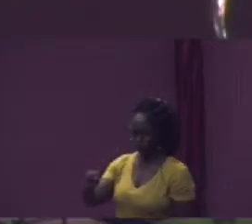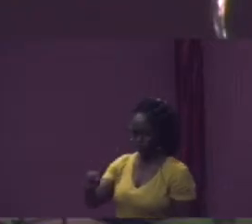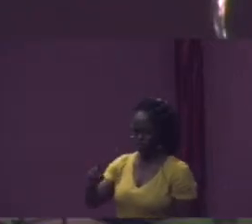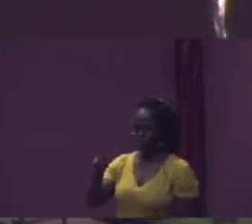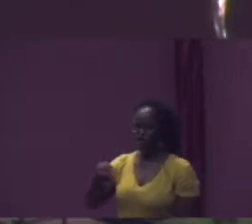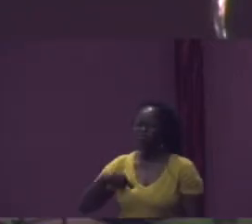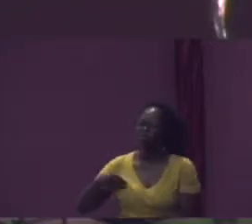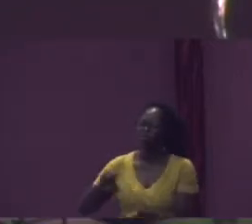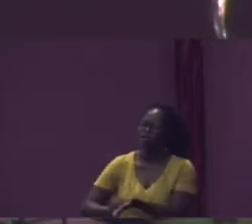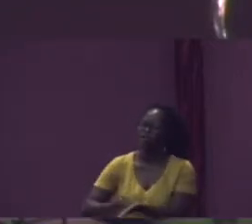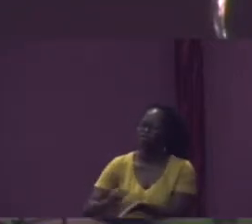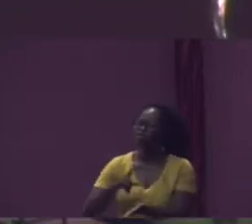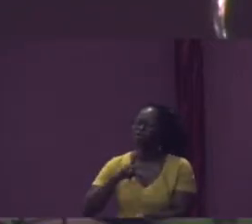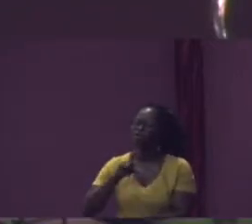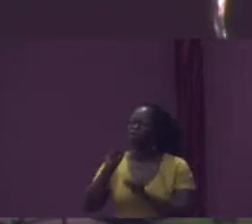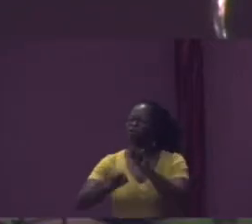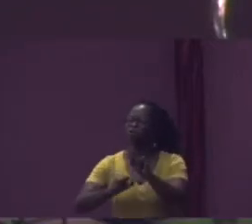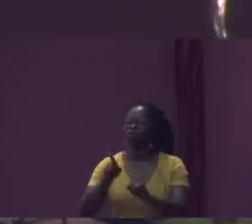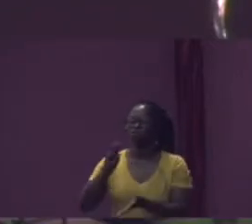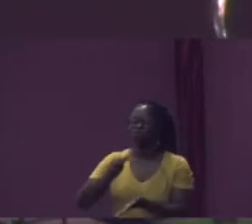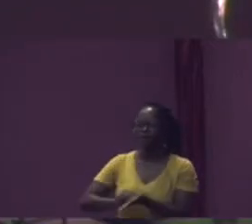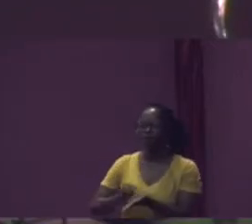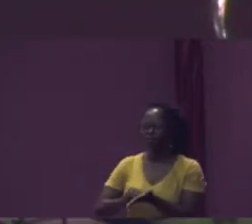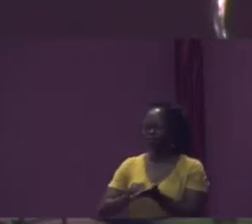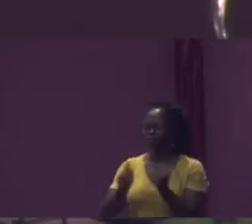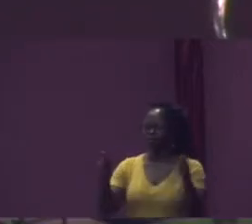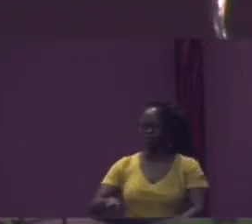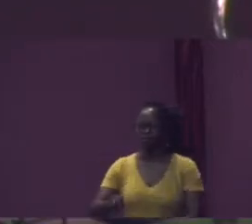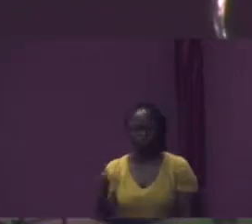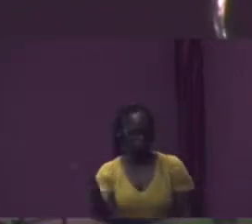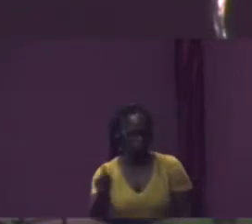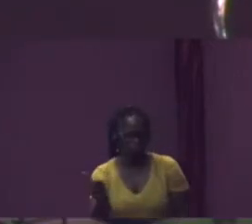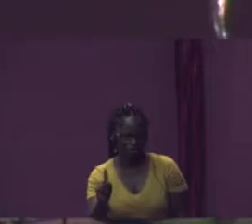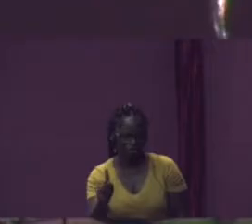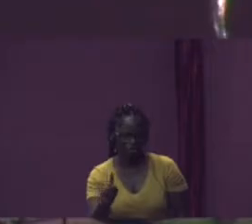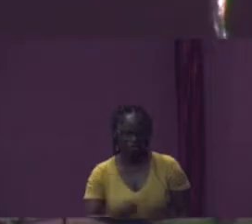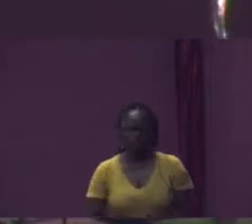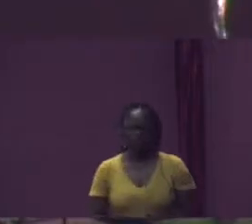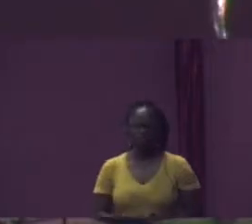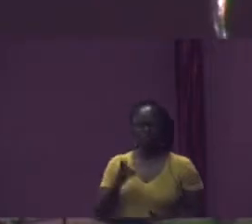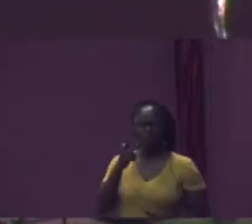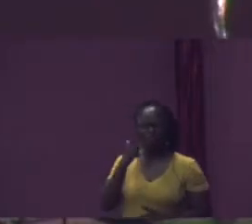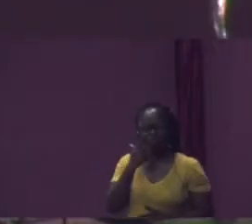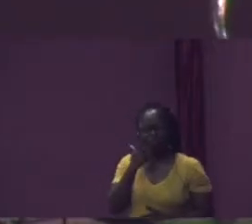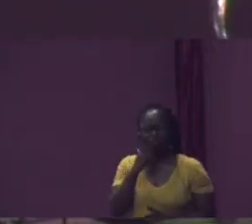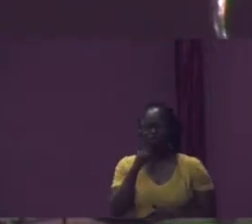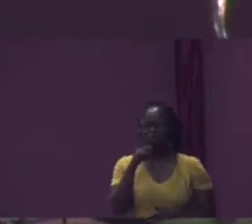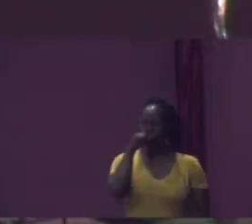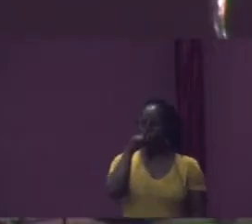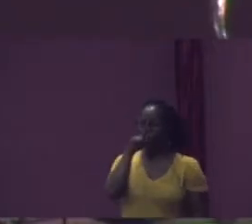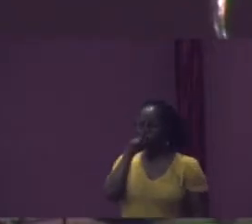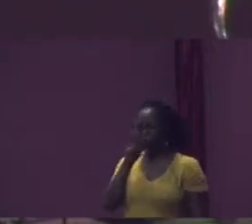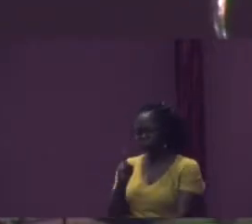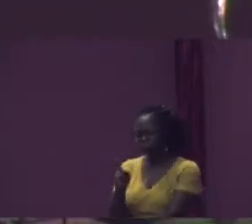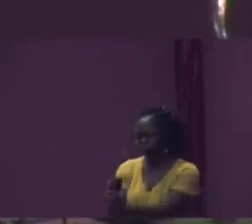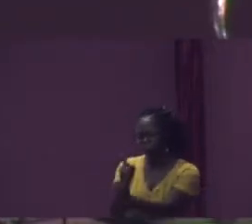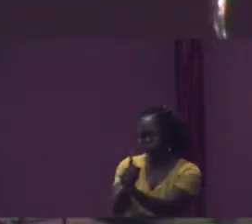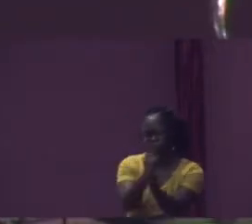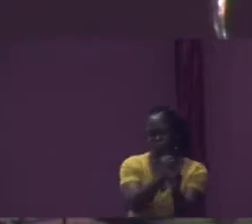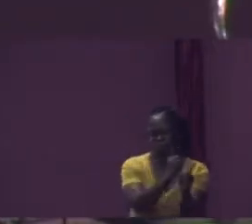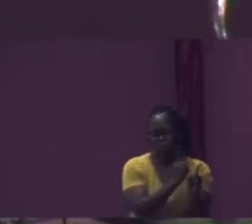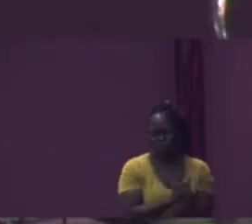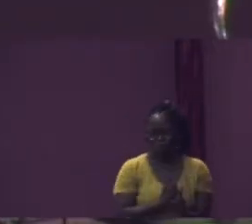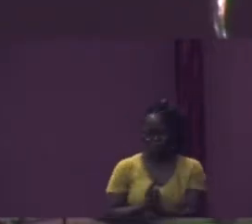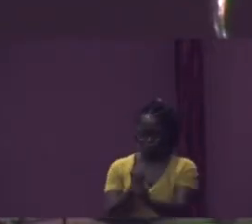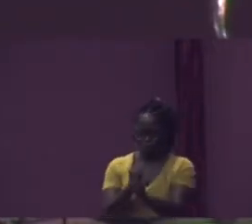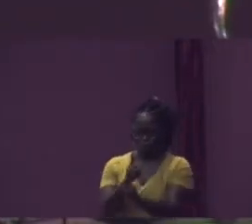the impossibility of an external attribution of hazards. The advanced industrial society, or what